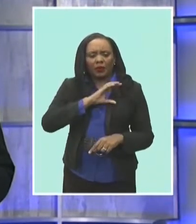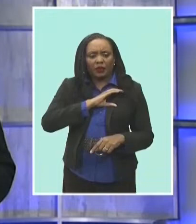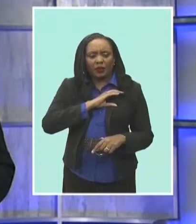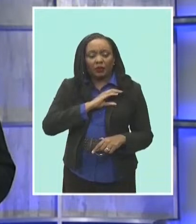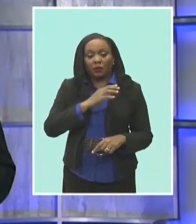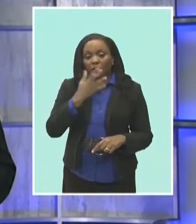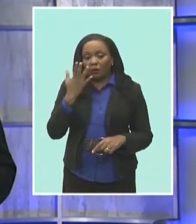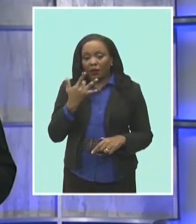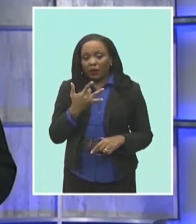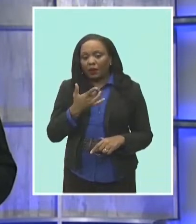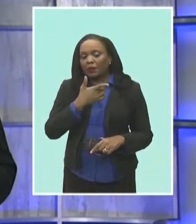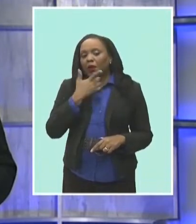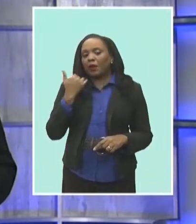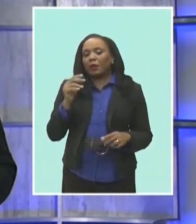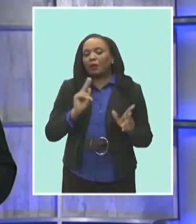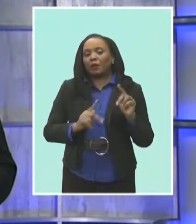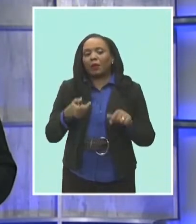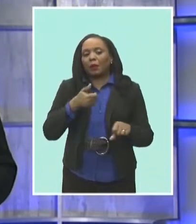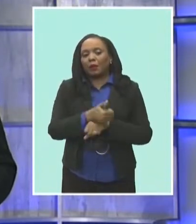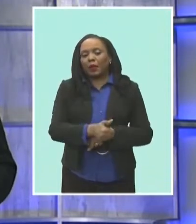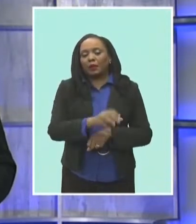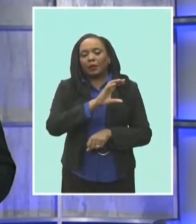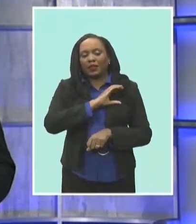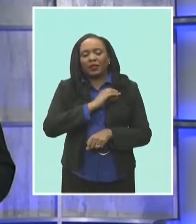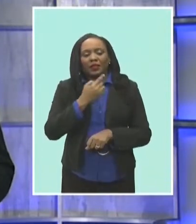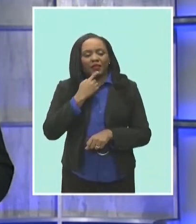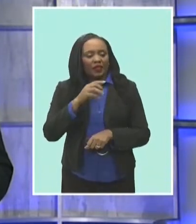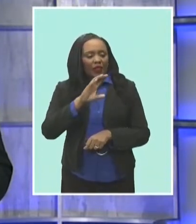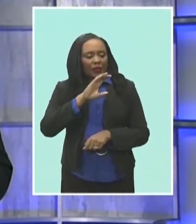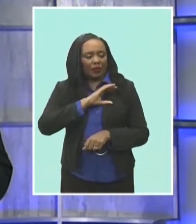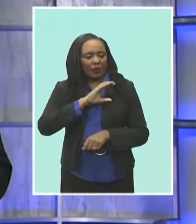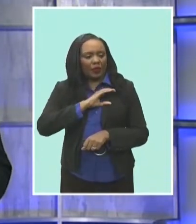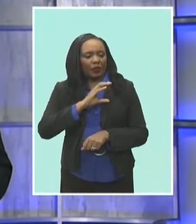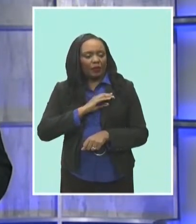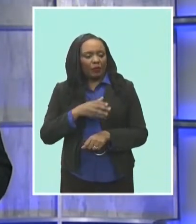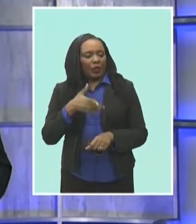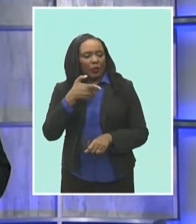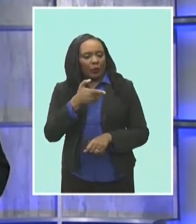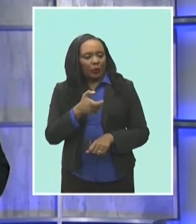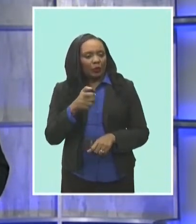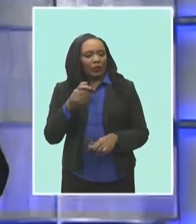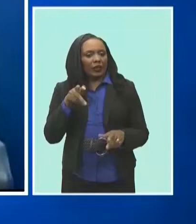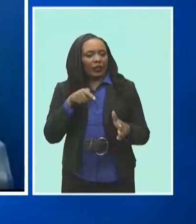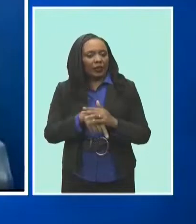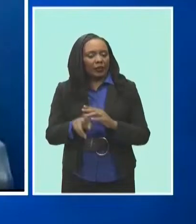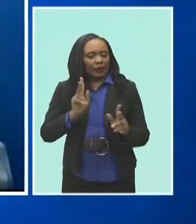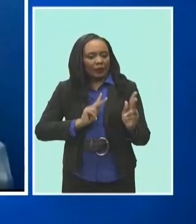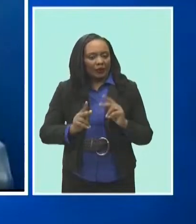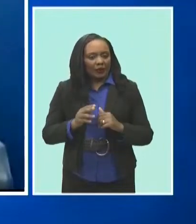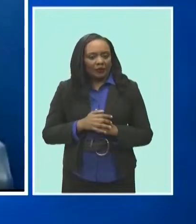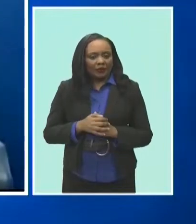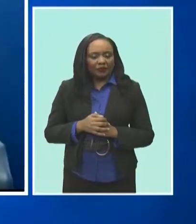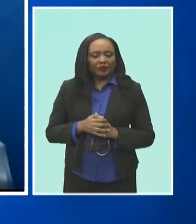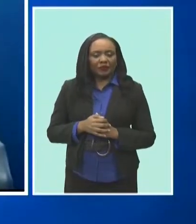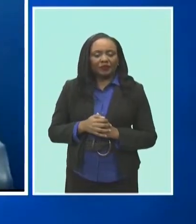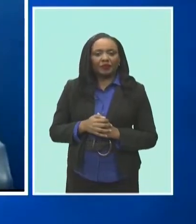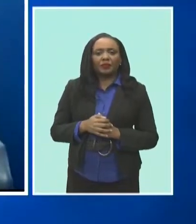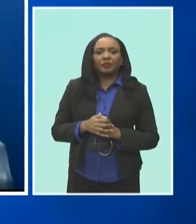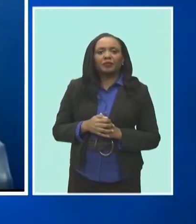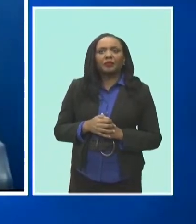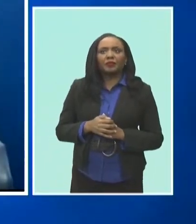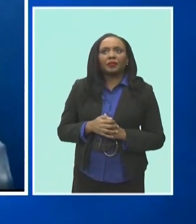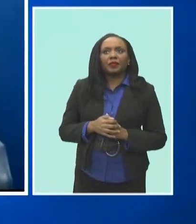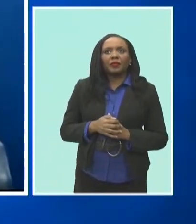force, especially the policemen implicated. We have a report from HTS News Force. We have members who